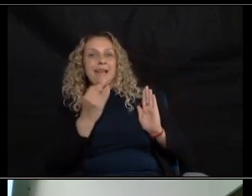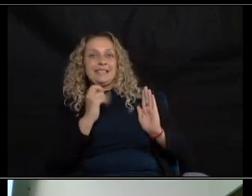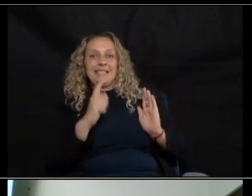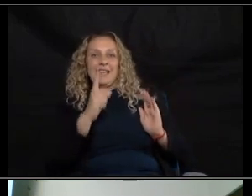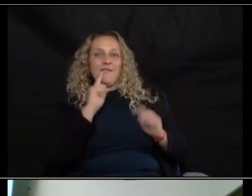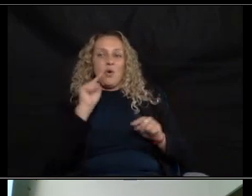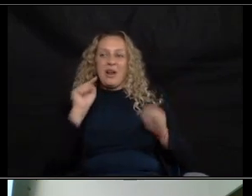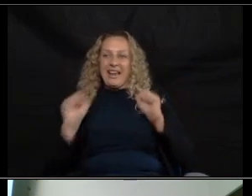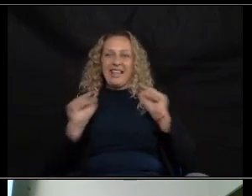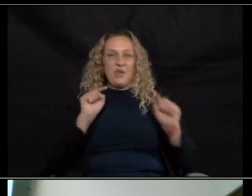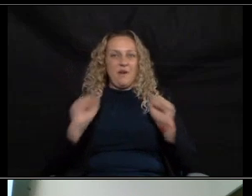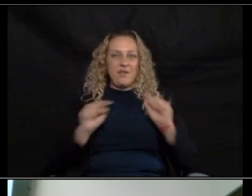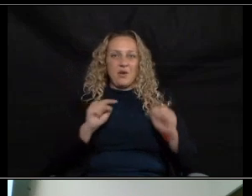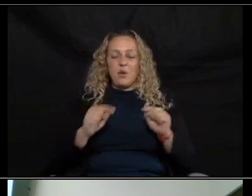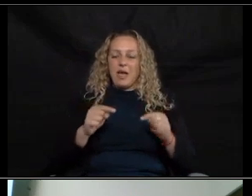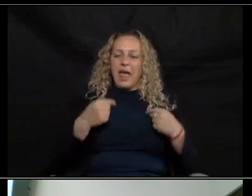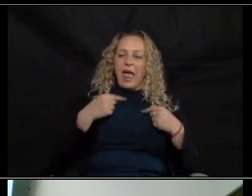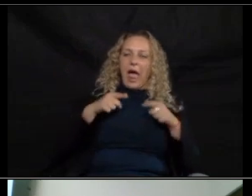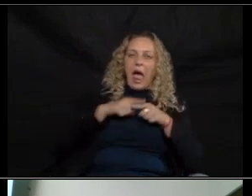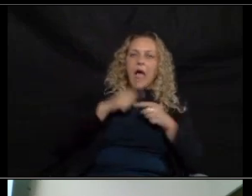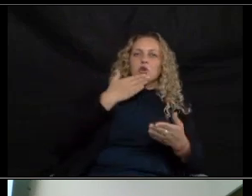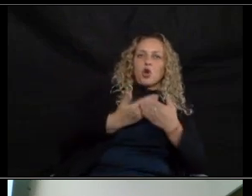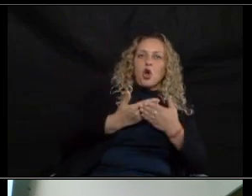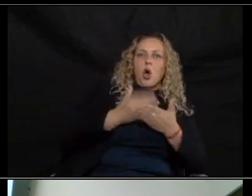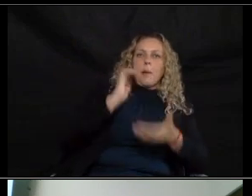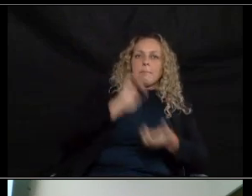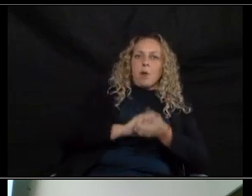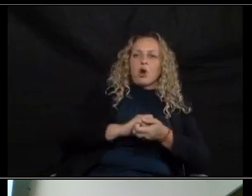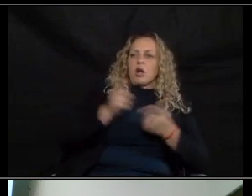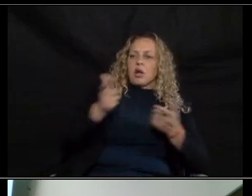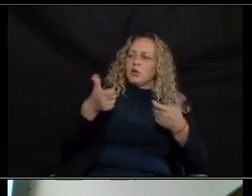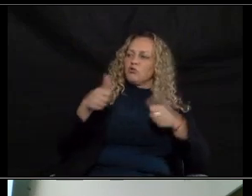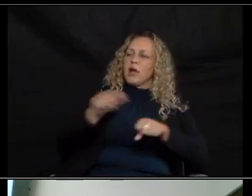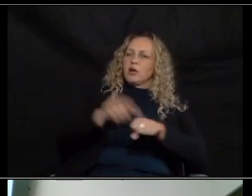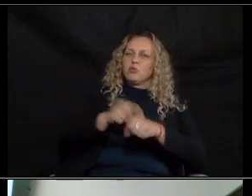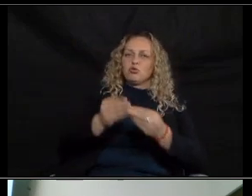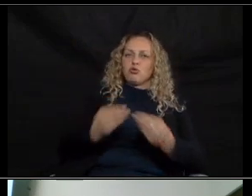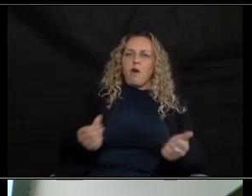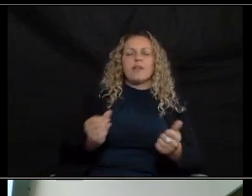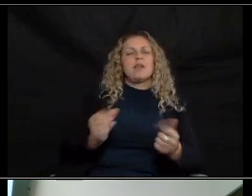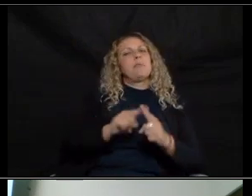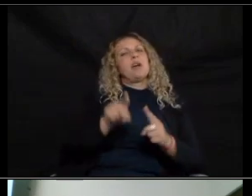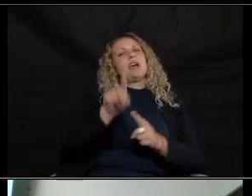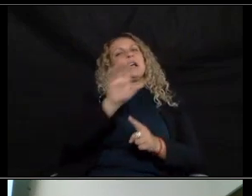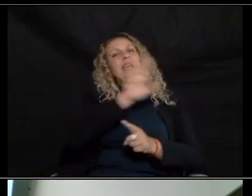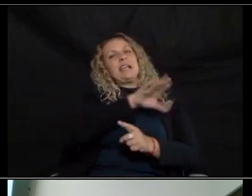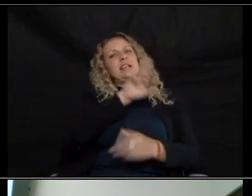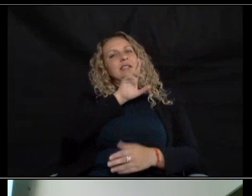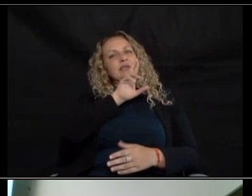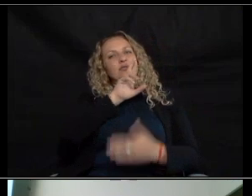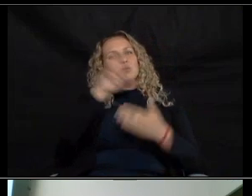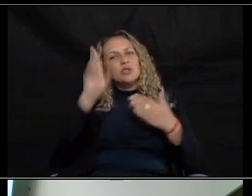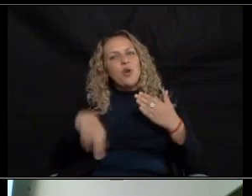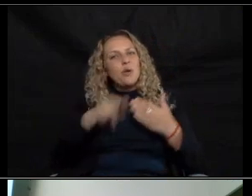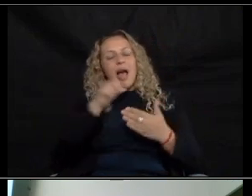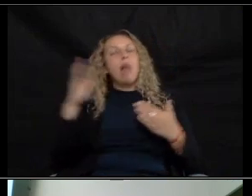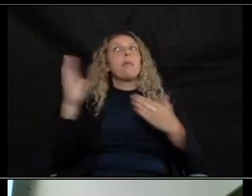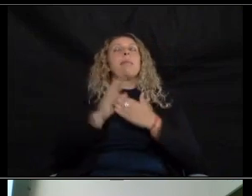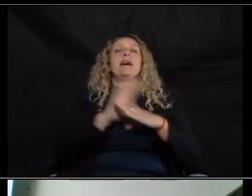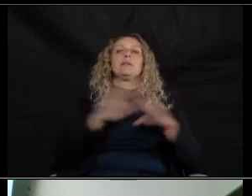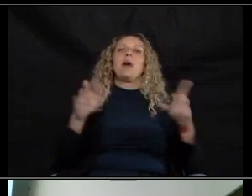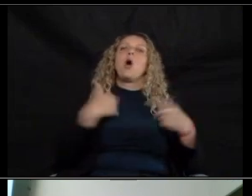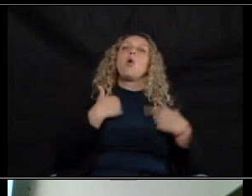you. And as a good partner, he stepped in and he tried to solve it, but his solution wasn't the best solution. So